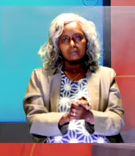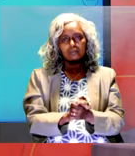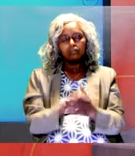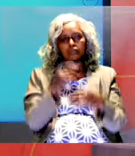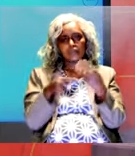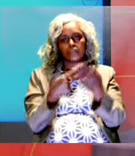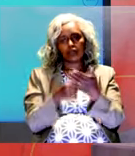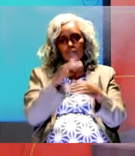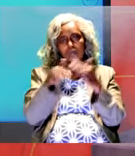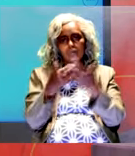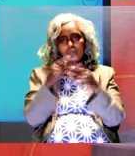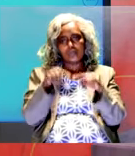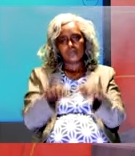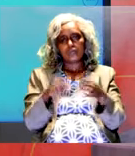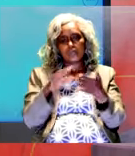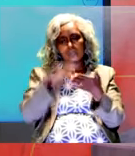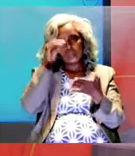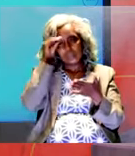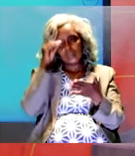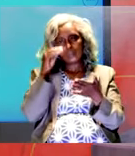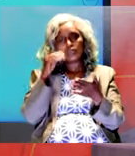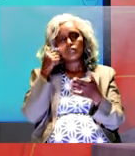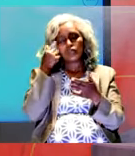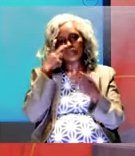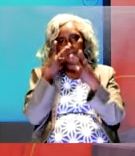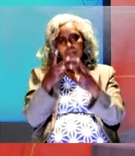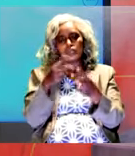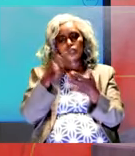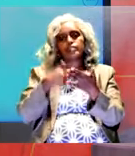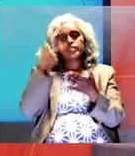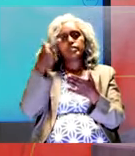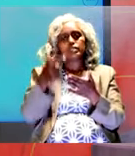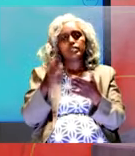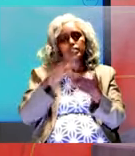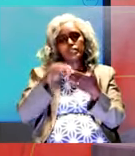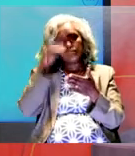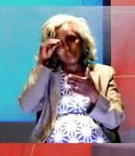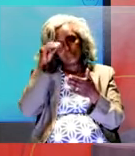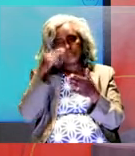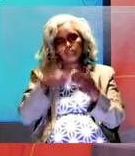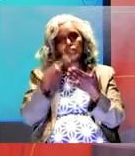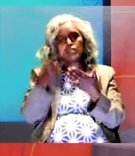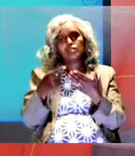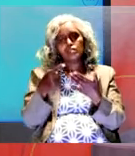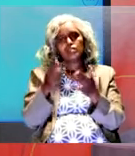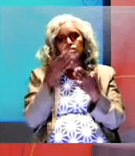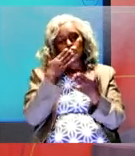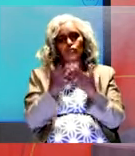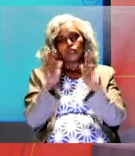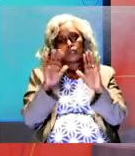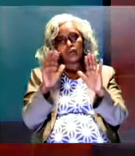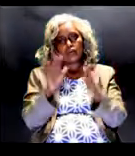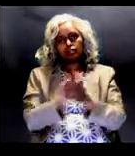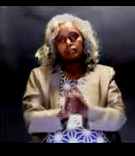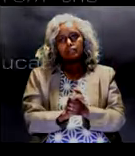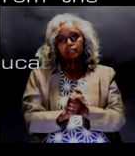So this is all about today's lesson. I'll see you on the next lesson. Until then, goodbye.